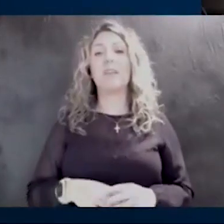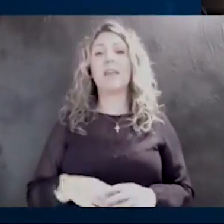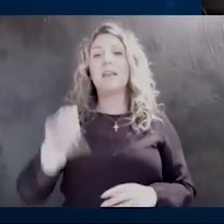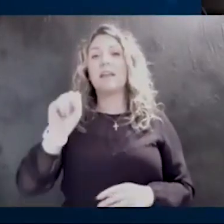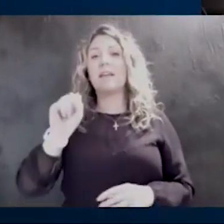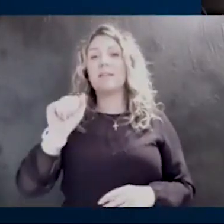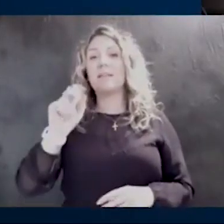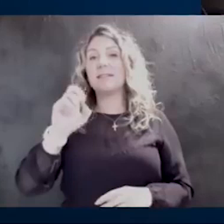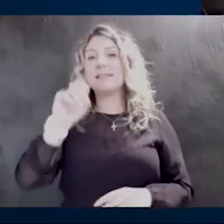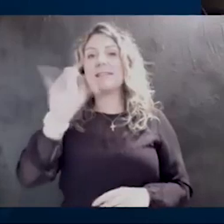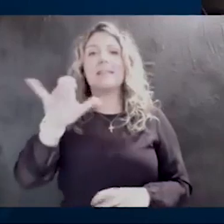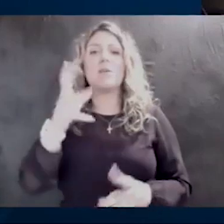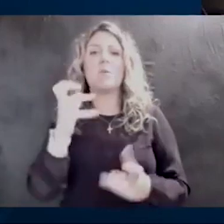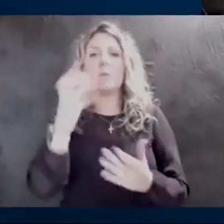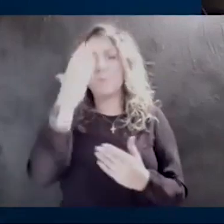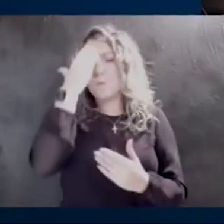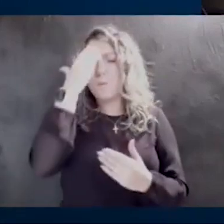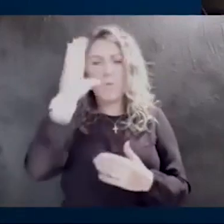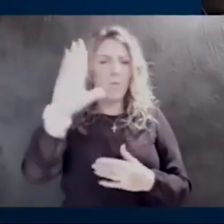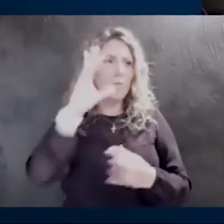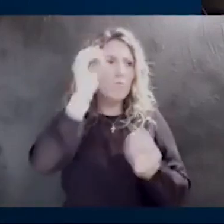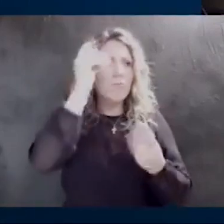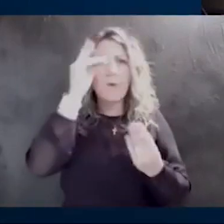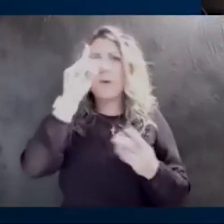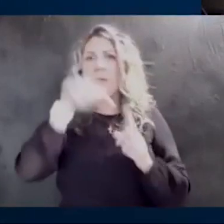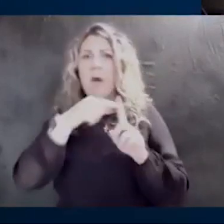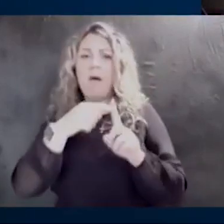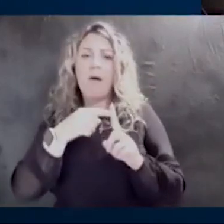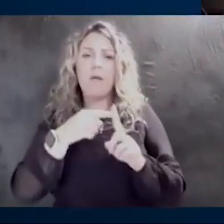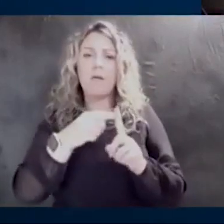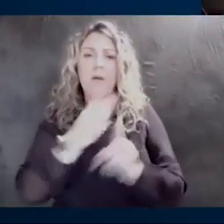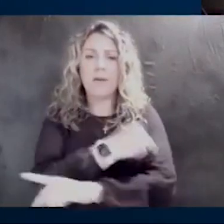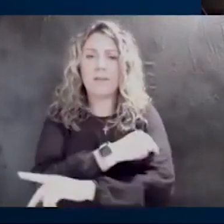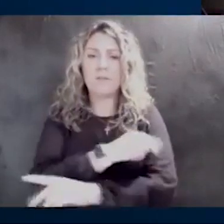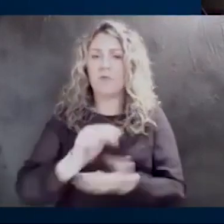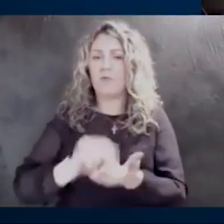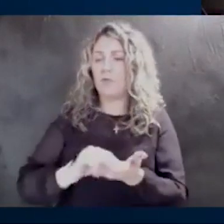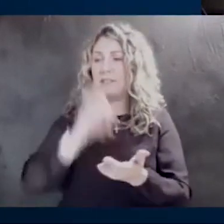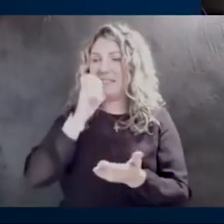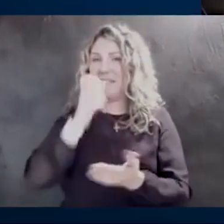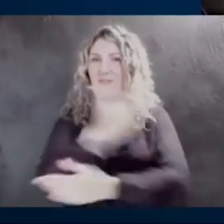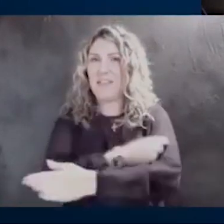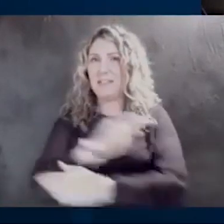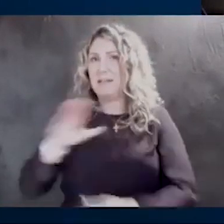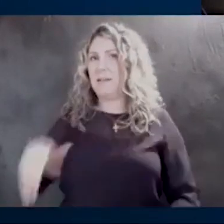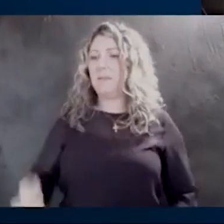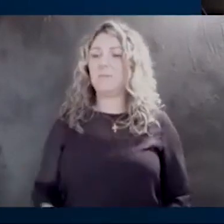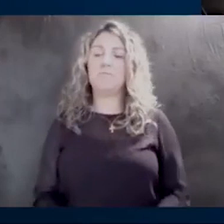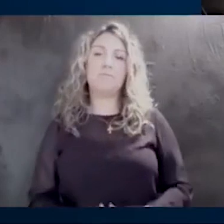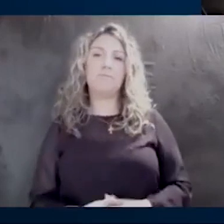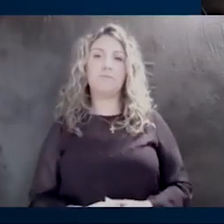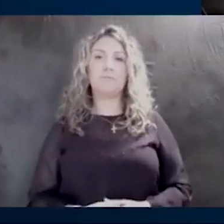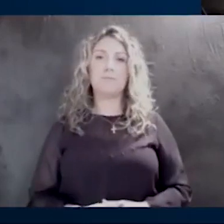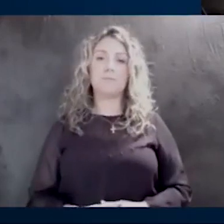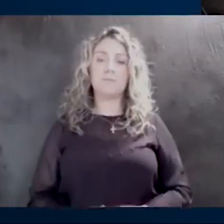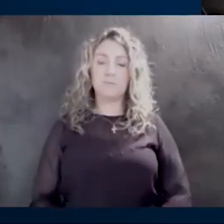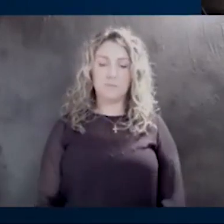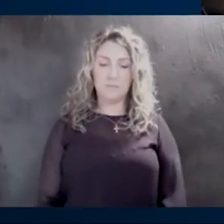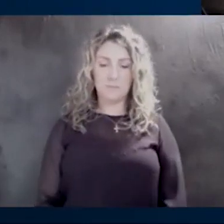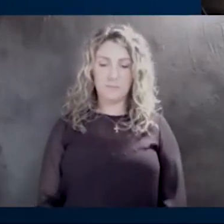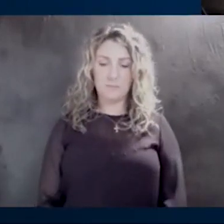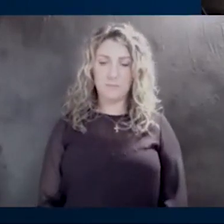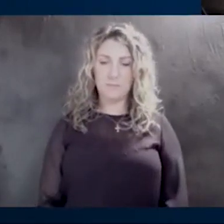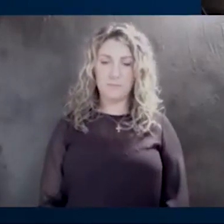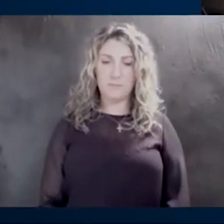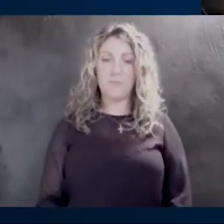know what you think about hospital nurses who have not yet gotten vaccinated, And at your hospitals, will